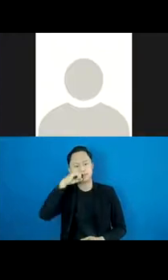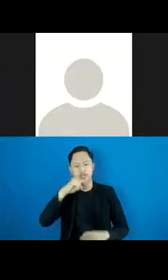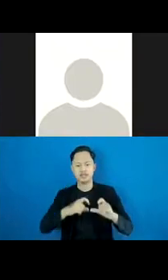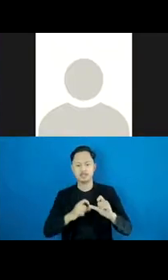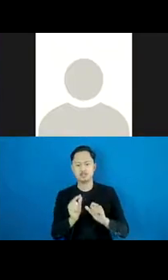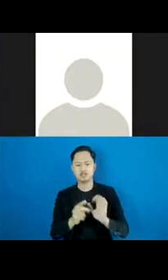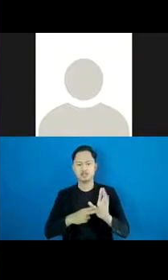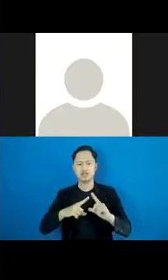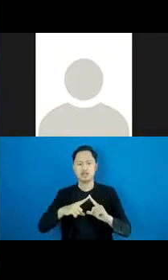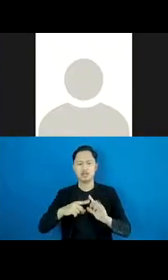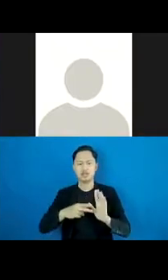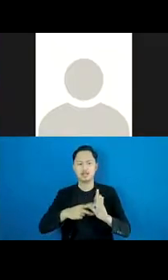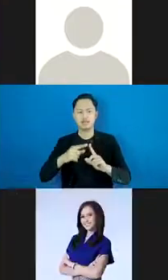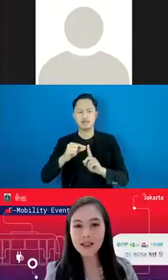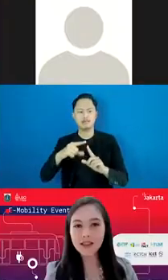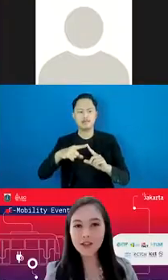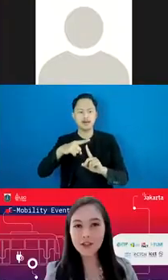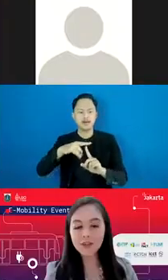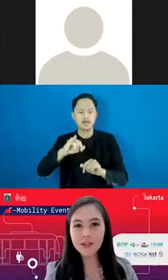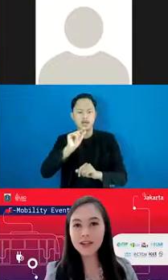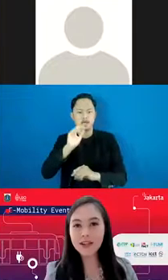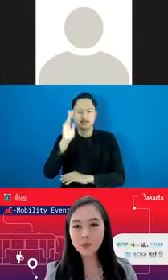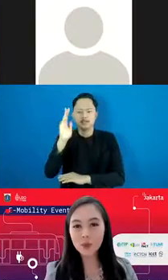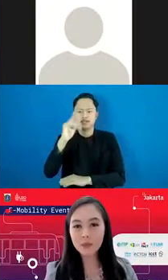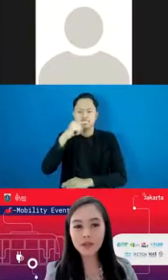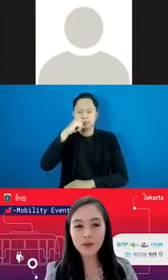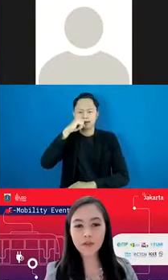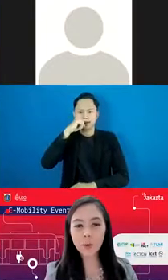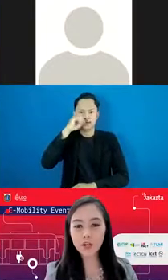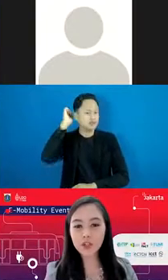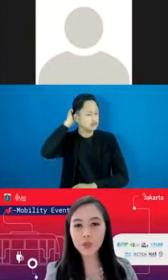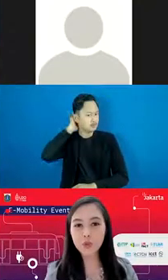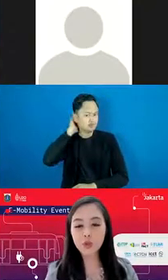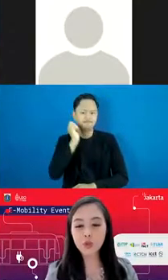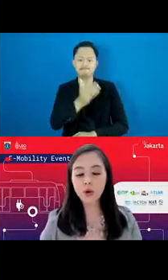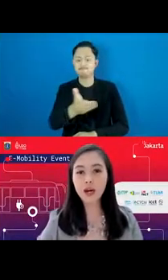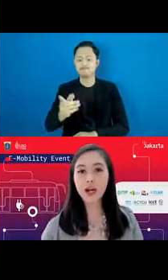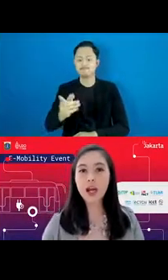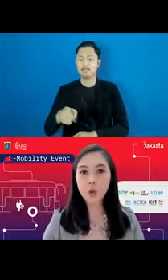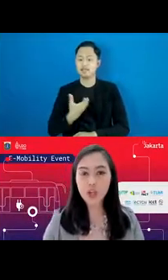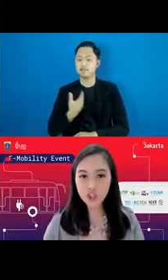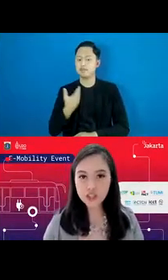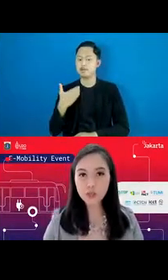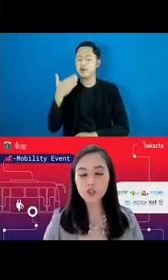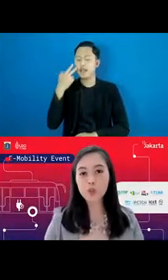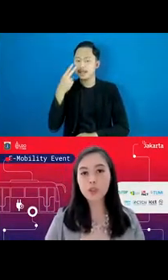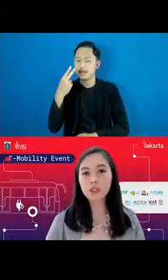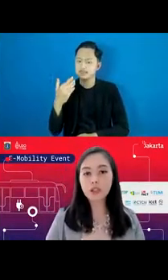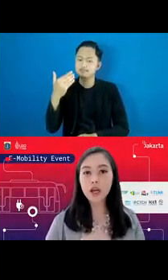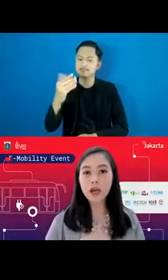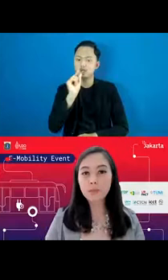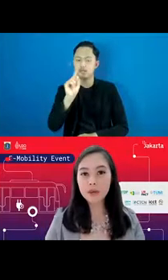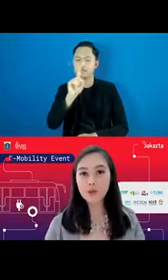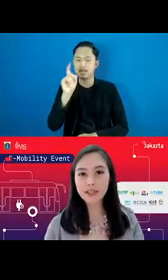for your presentation. And ladies and gentlemen, yes, we will be looking forward to your questions, which